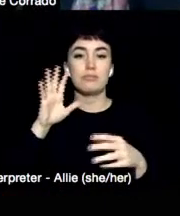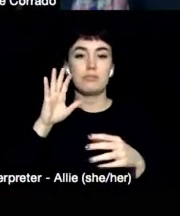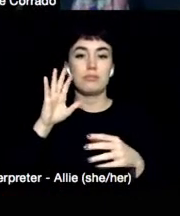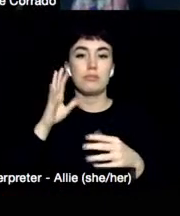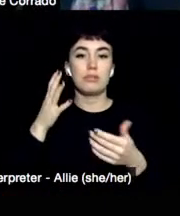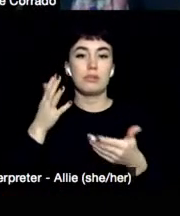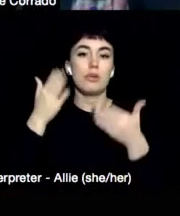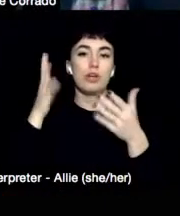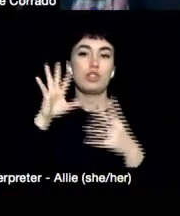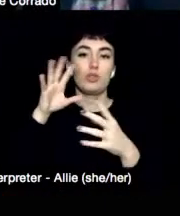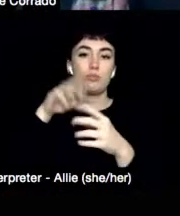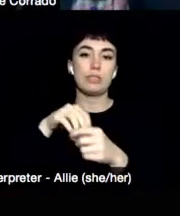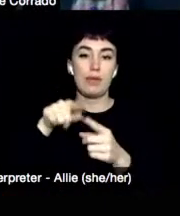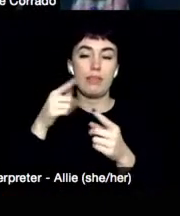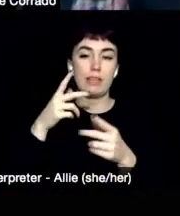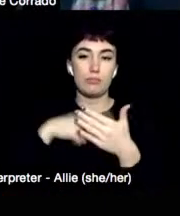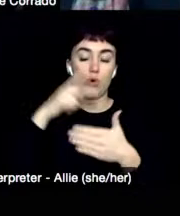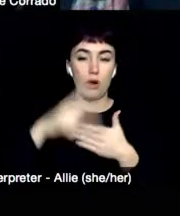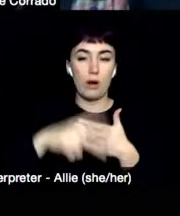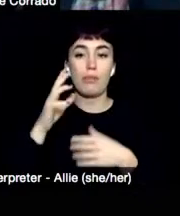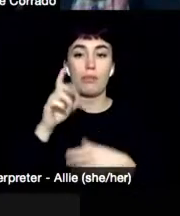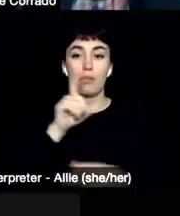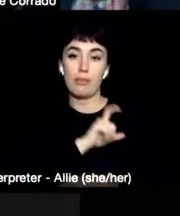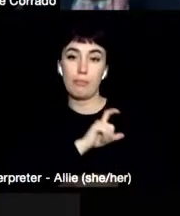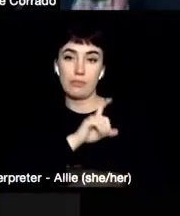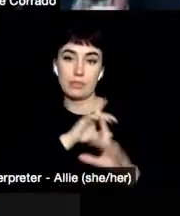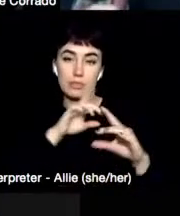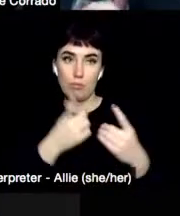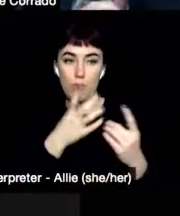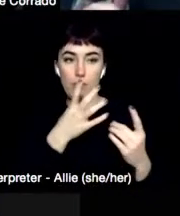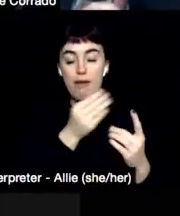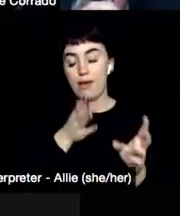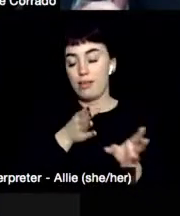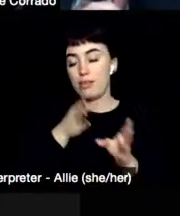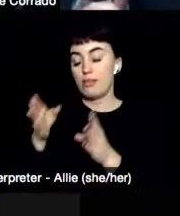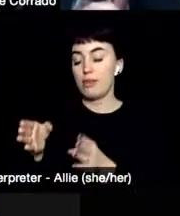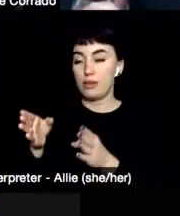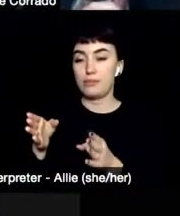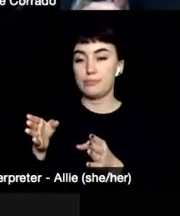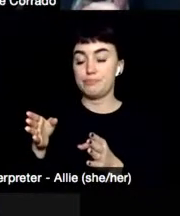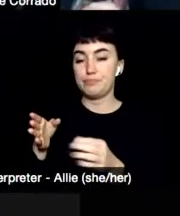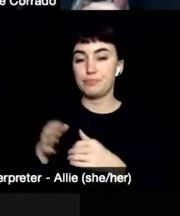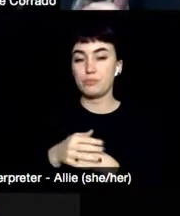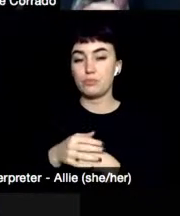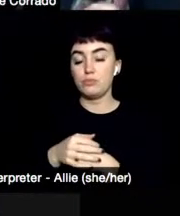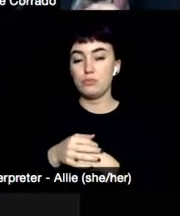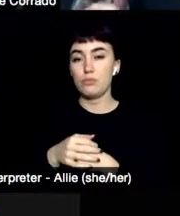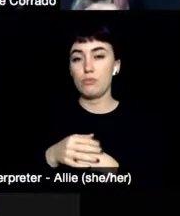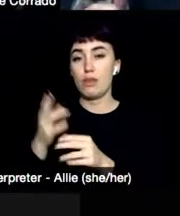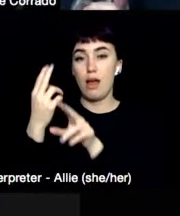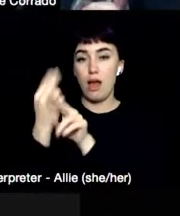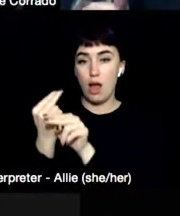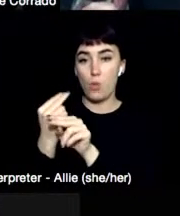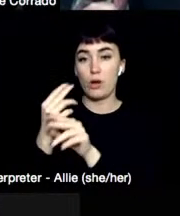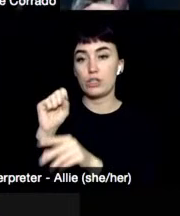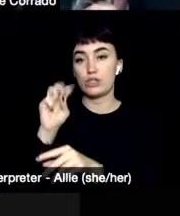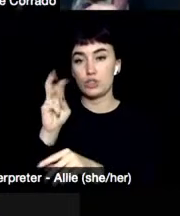this program. The police department and the highway